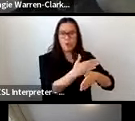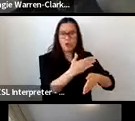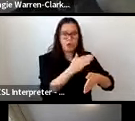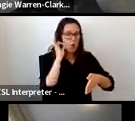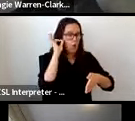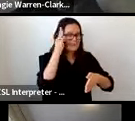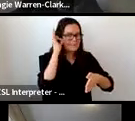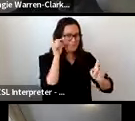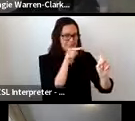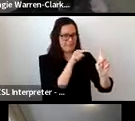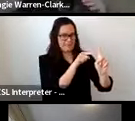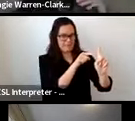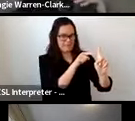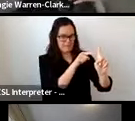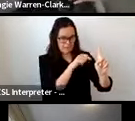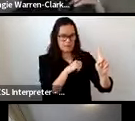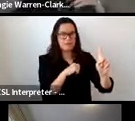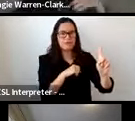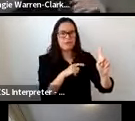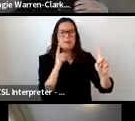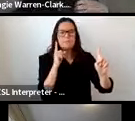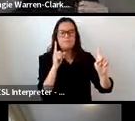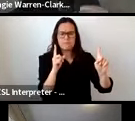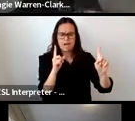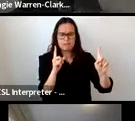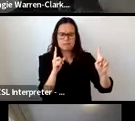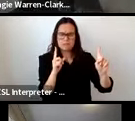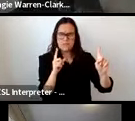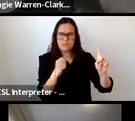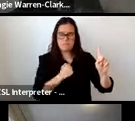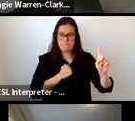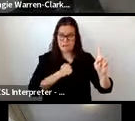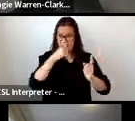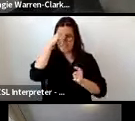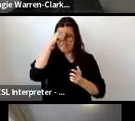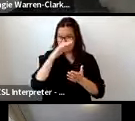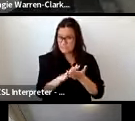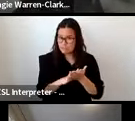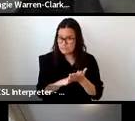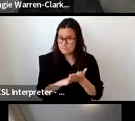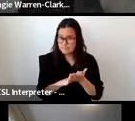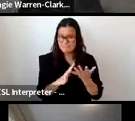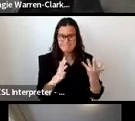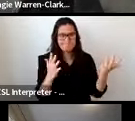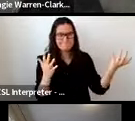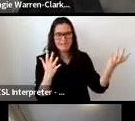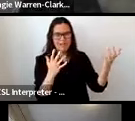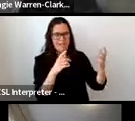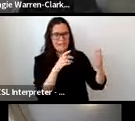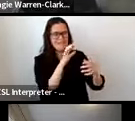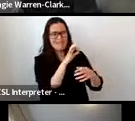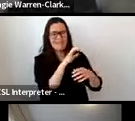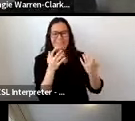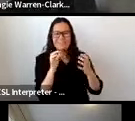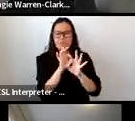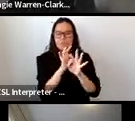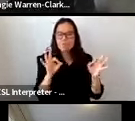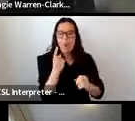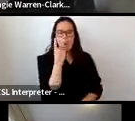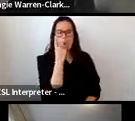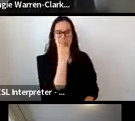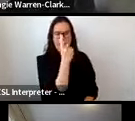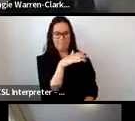no, from my experience, there's no particular one place that you go to.